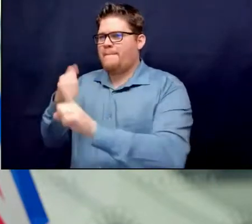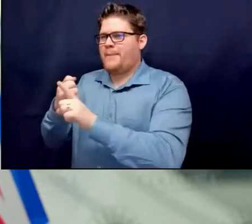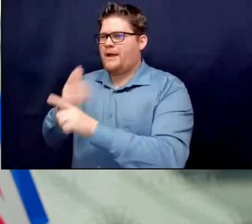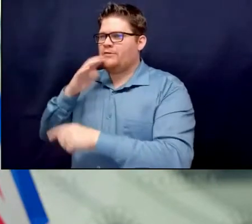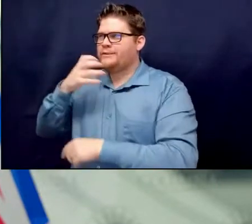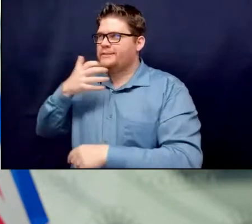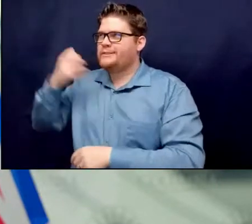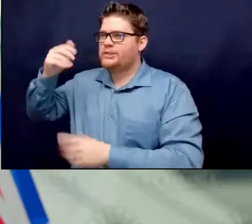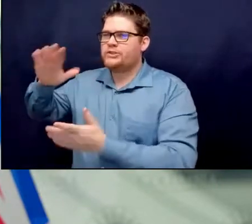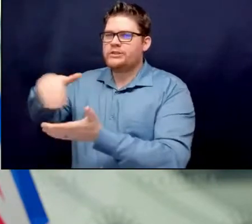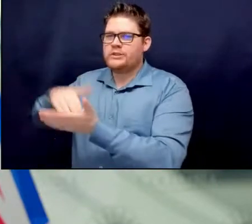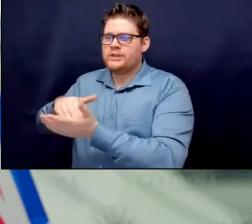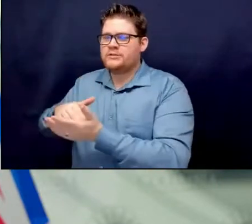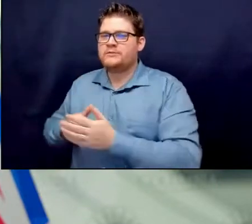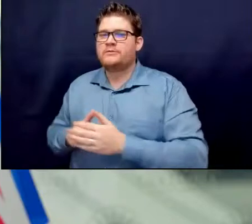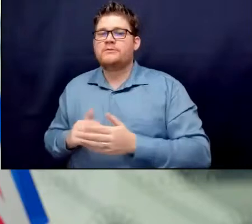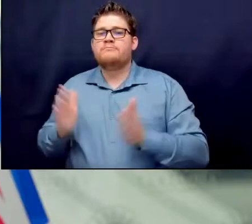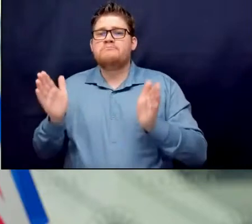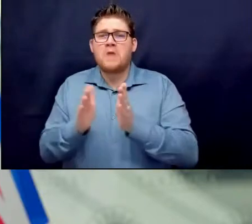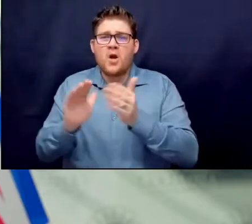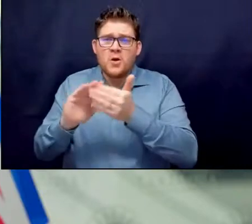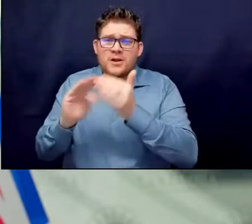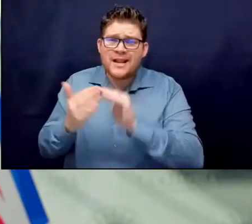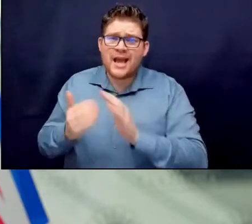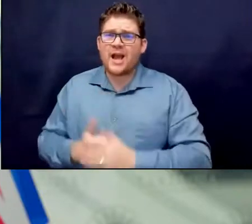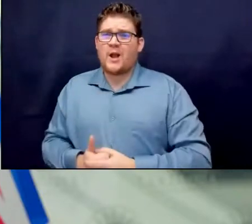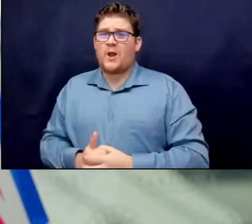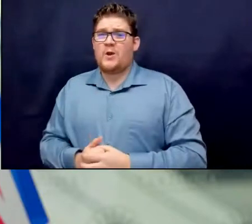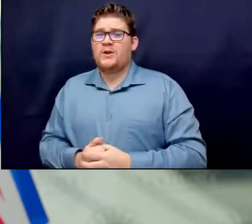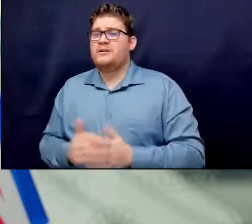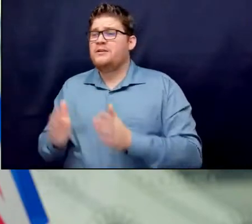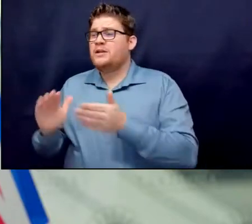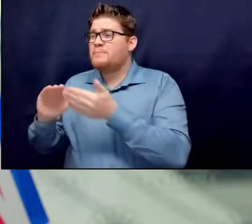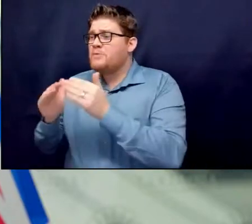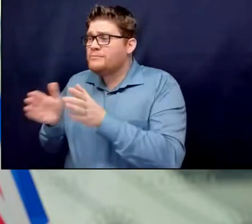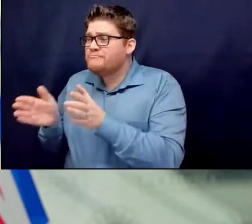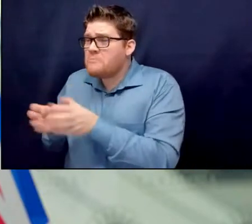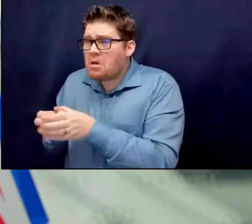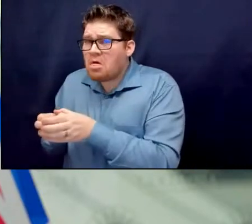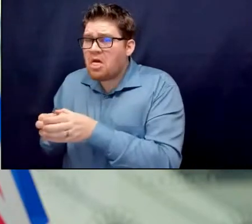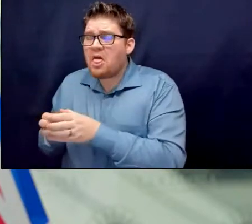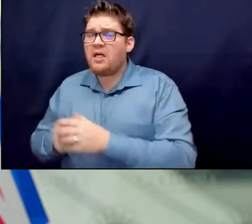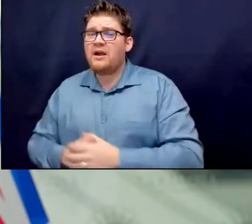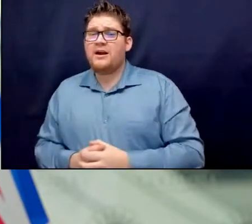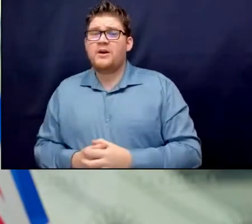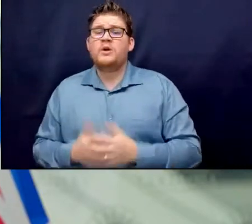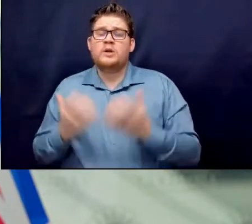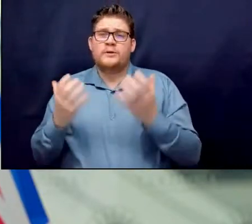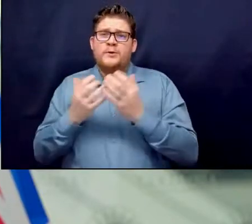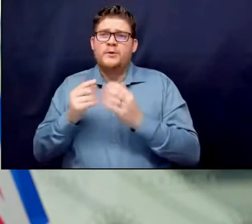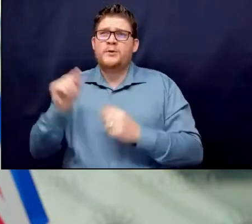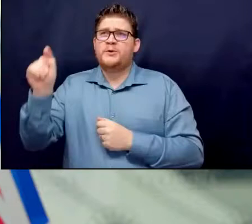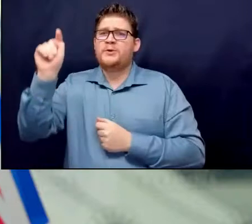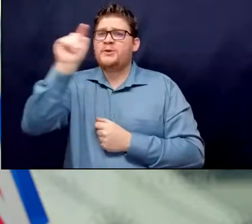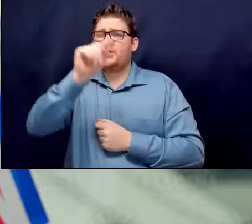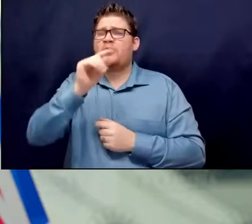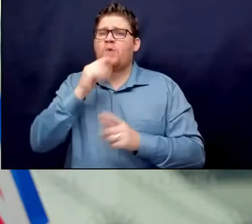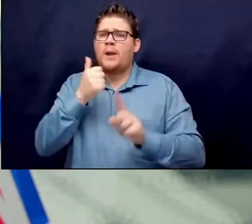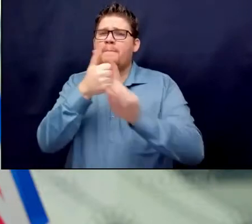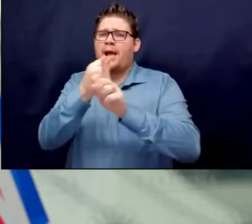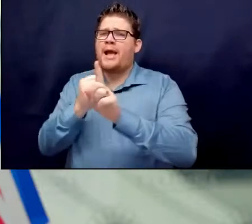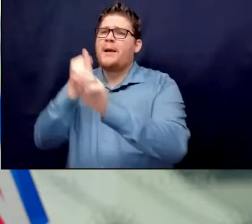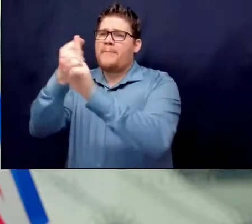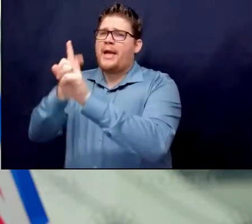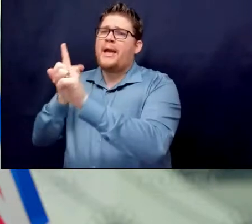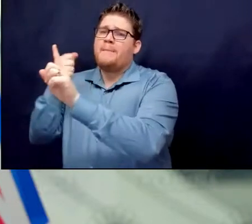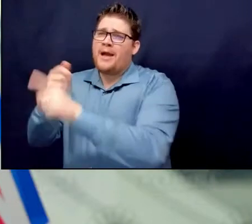small town in that day. And if it's Interior Health or Northern Health in that case, or hospitals as large as Vancouver General and Surrey Memorial